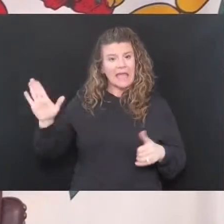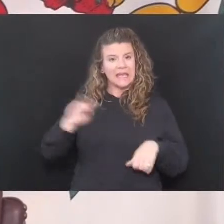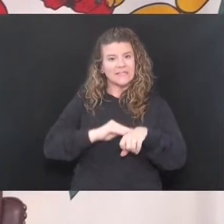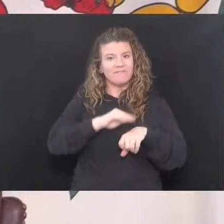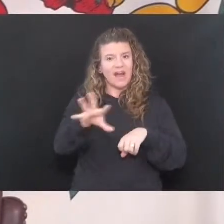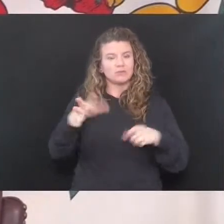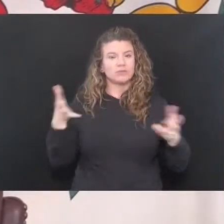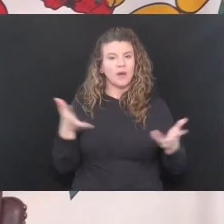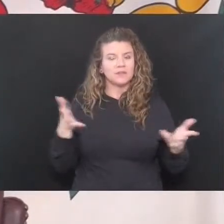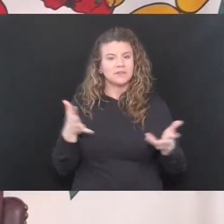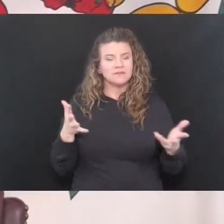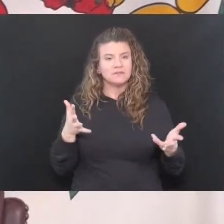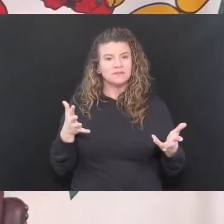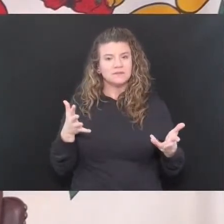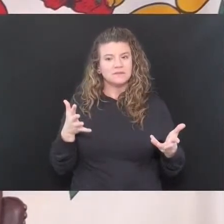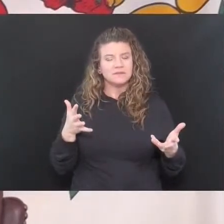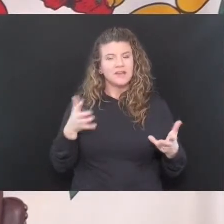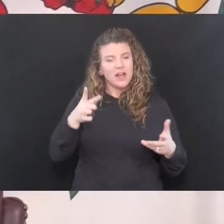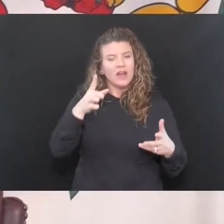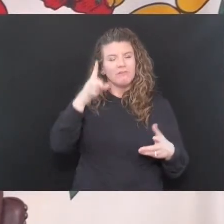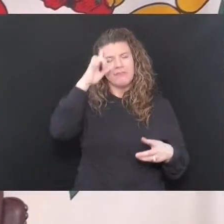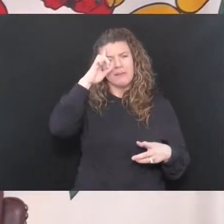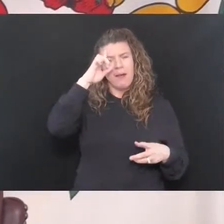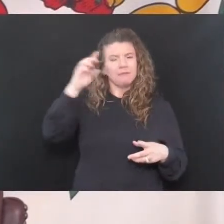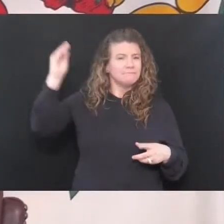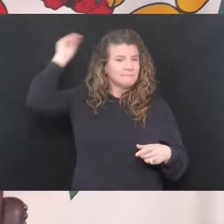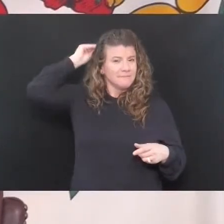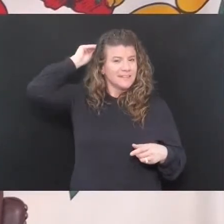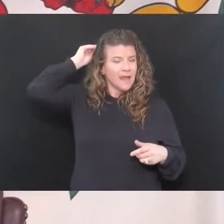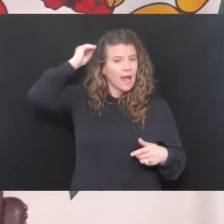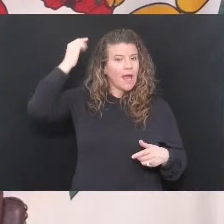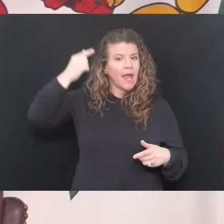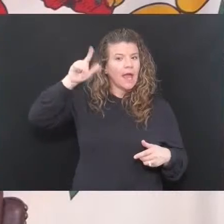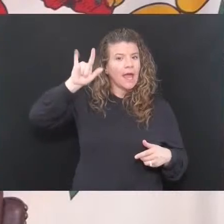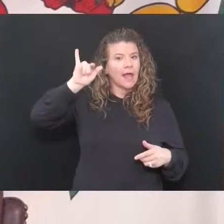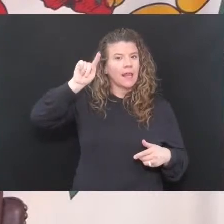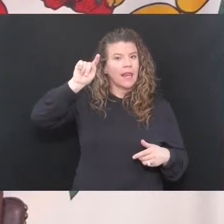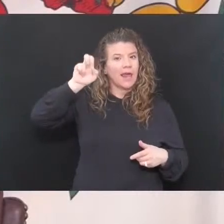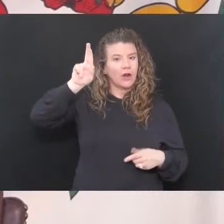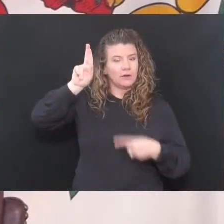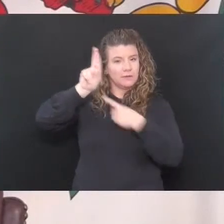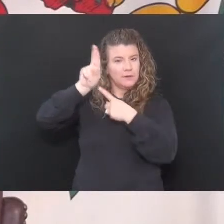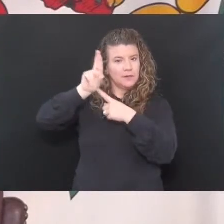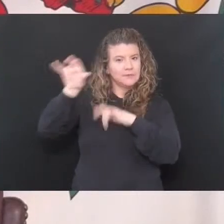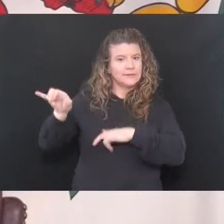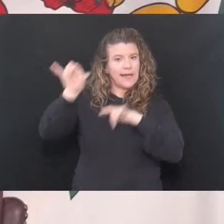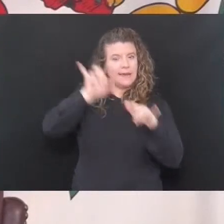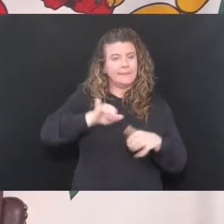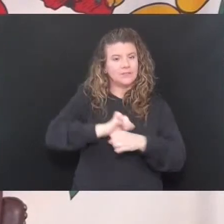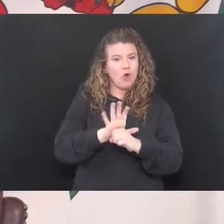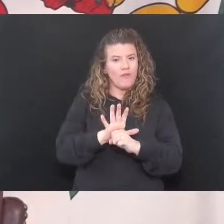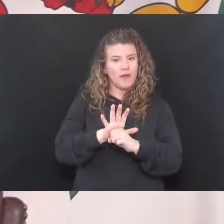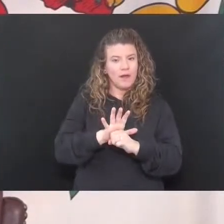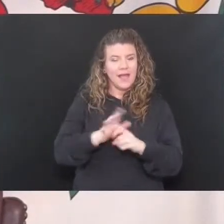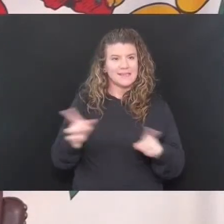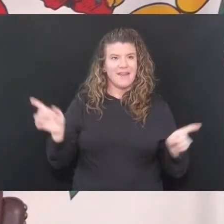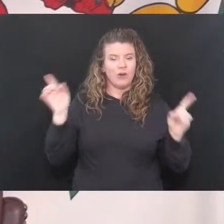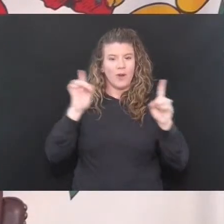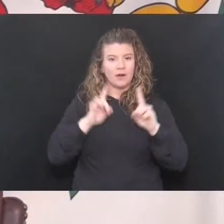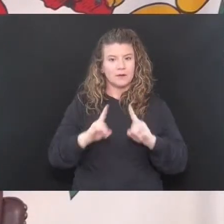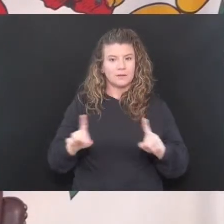this. Think about that glitter, because that's what COVID is like. It's all around us